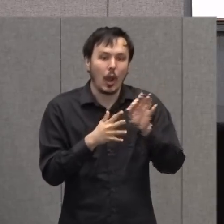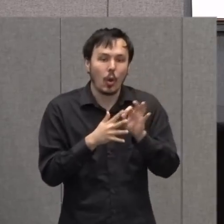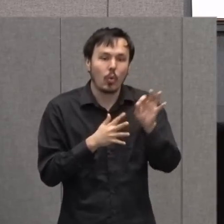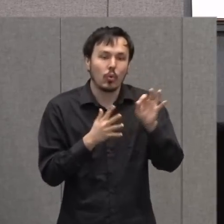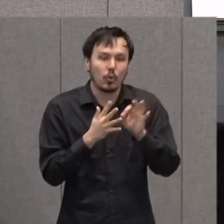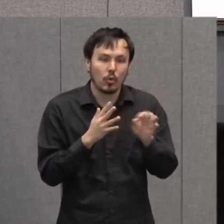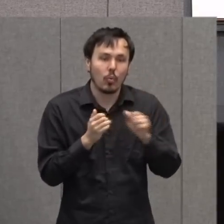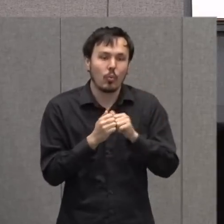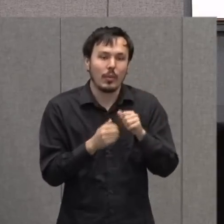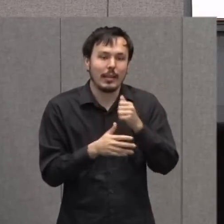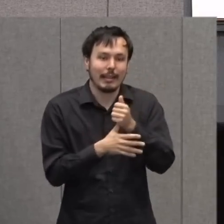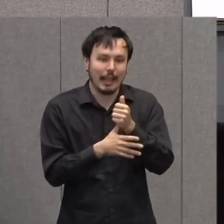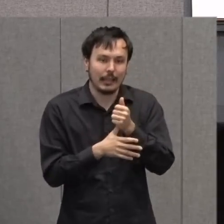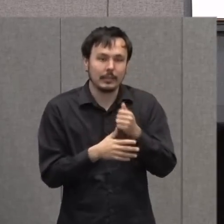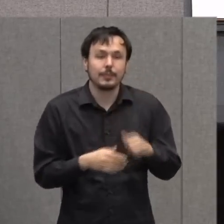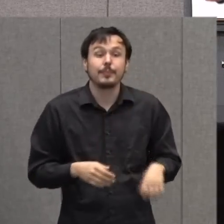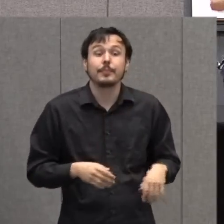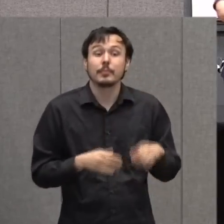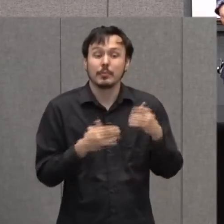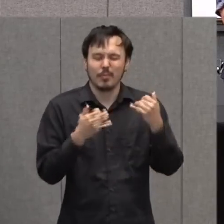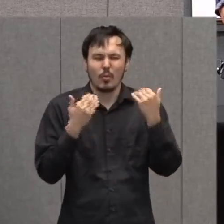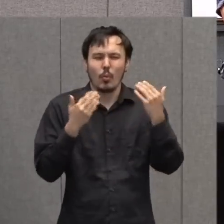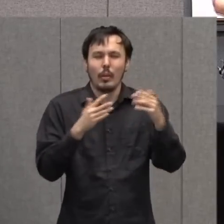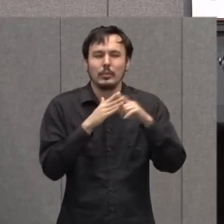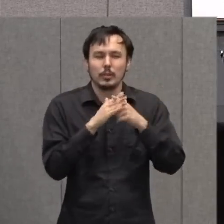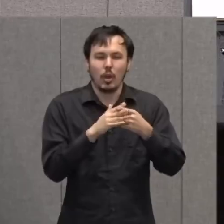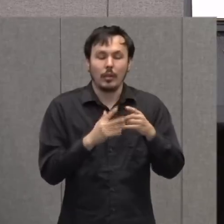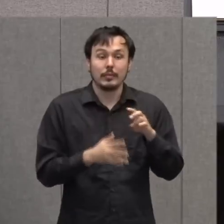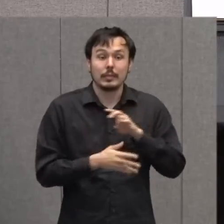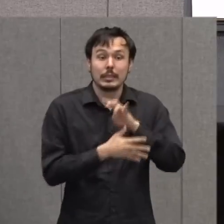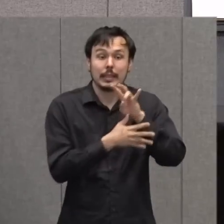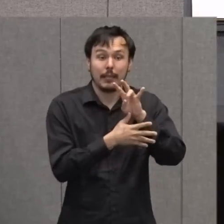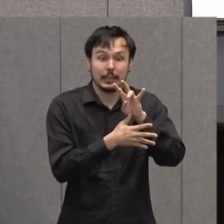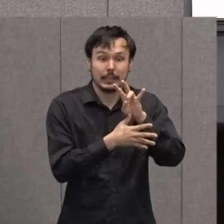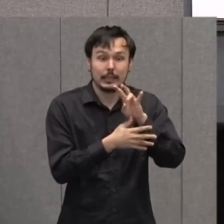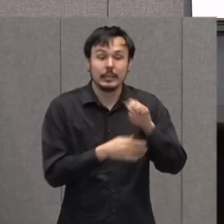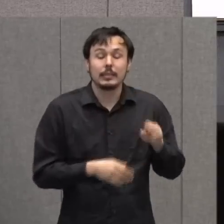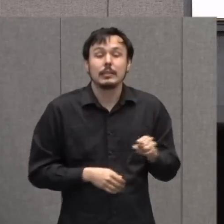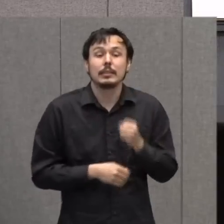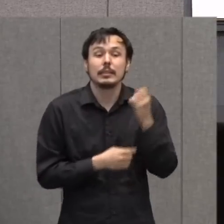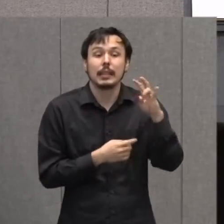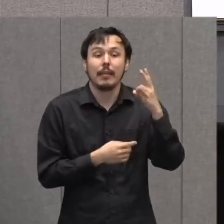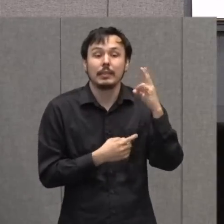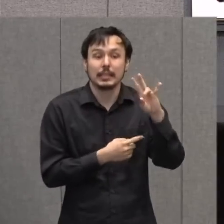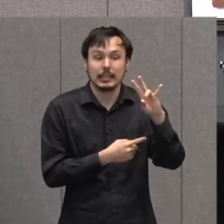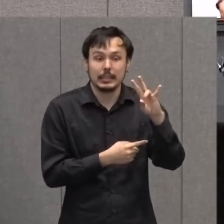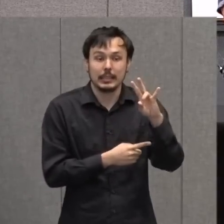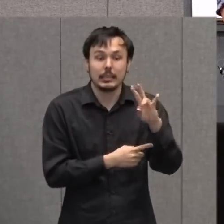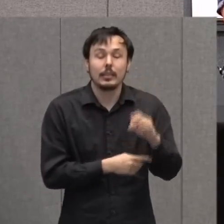Go. 7, 17, 27,